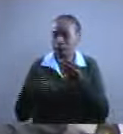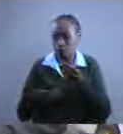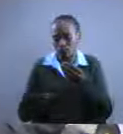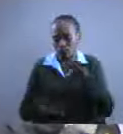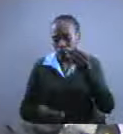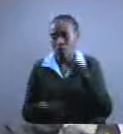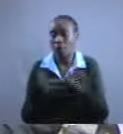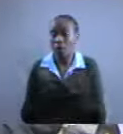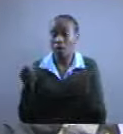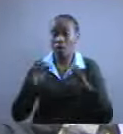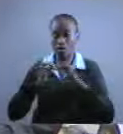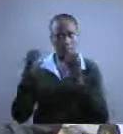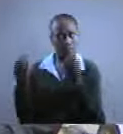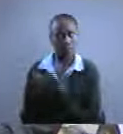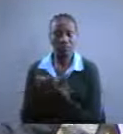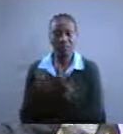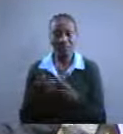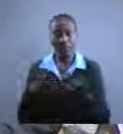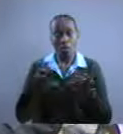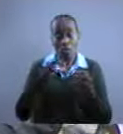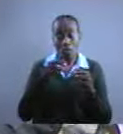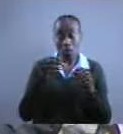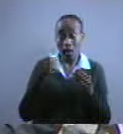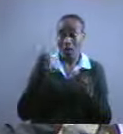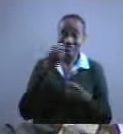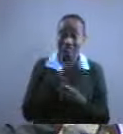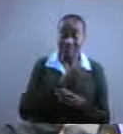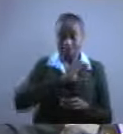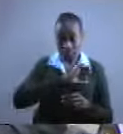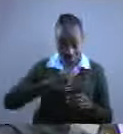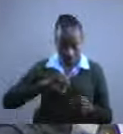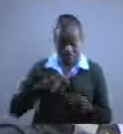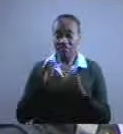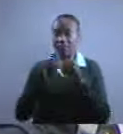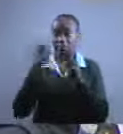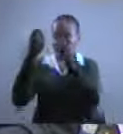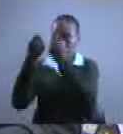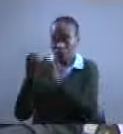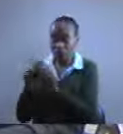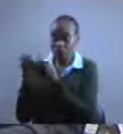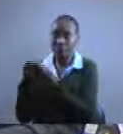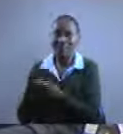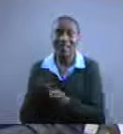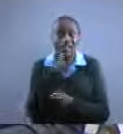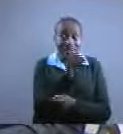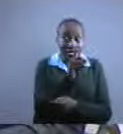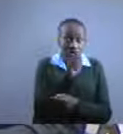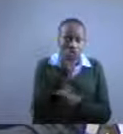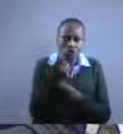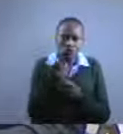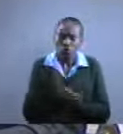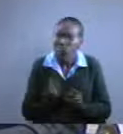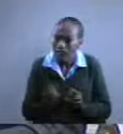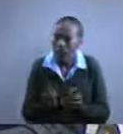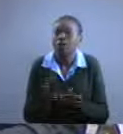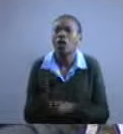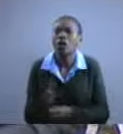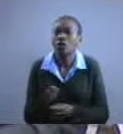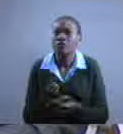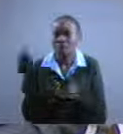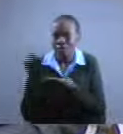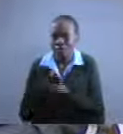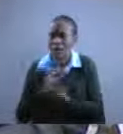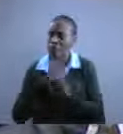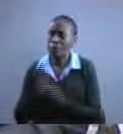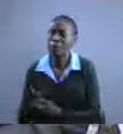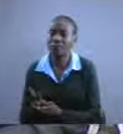want to thank the Treasury and all officials who assisted the committee. The DA had the chance to file a minority report. We